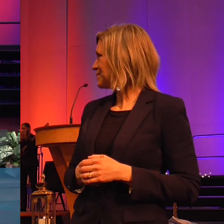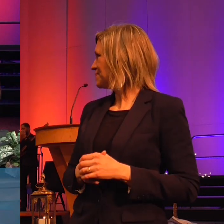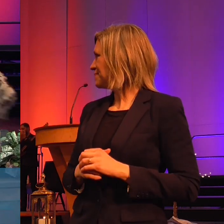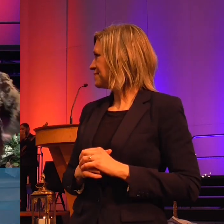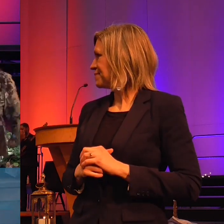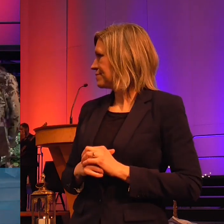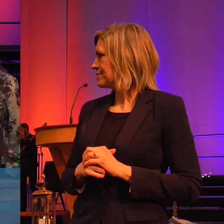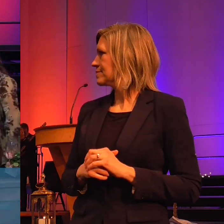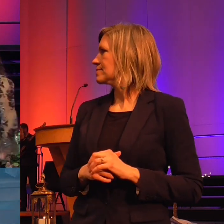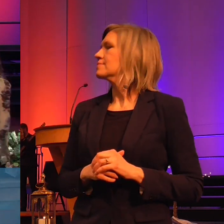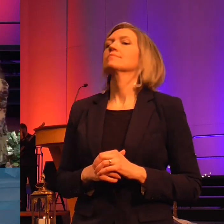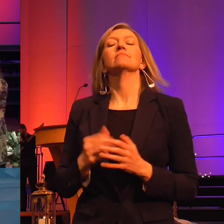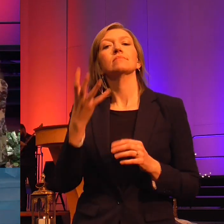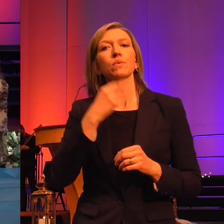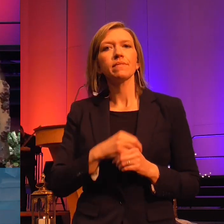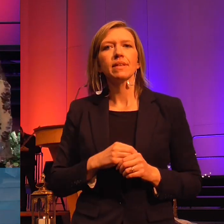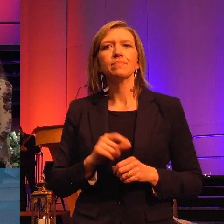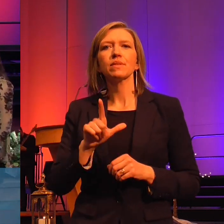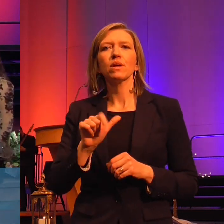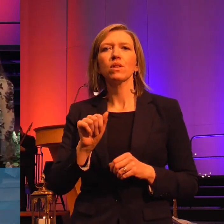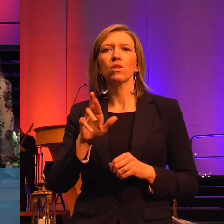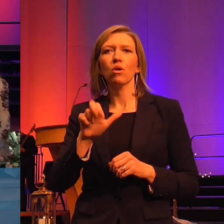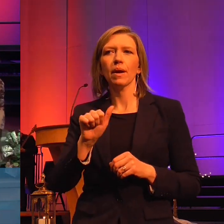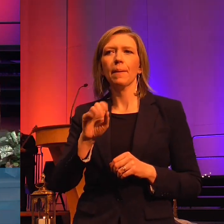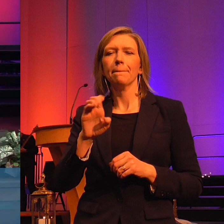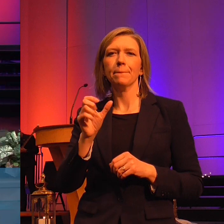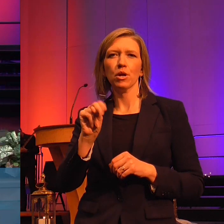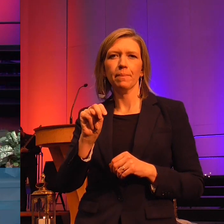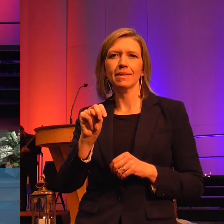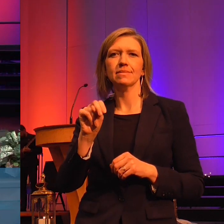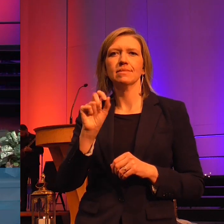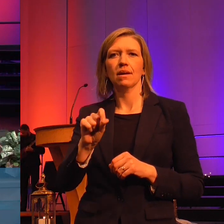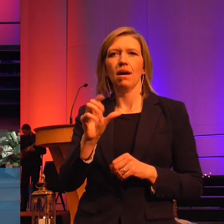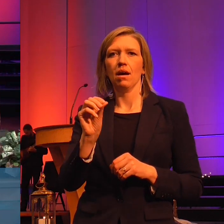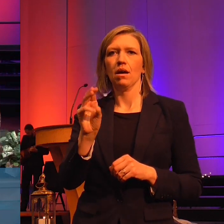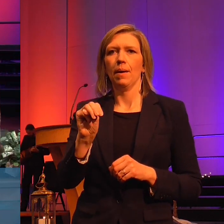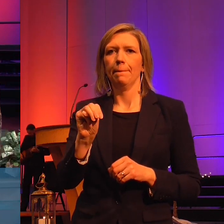Yeah. Beautiful. LauraBerman.com, right, for more music.